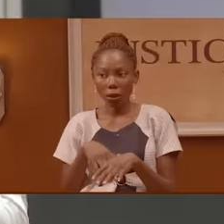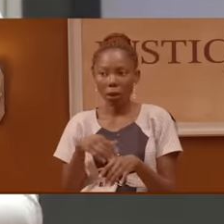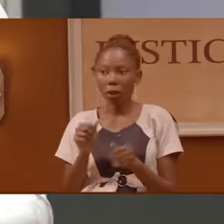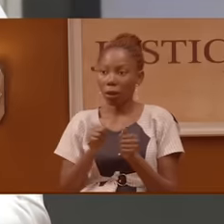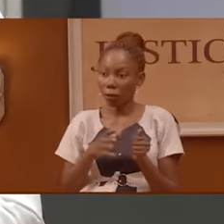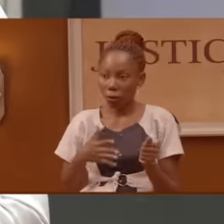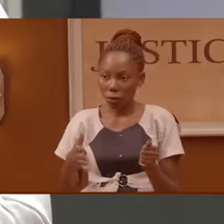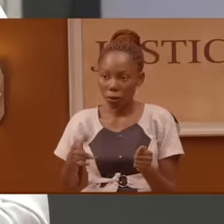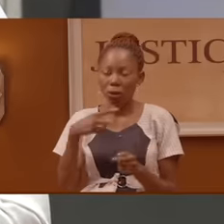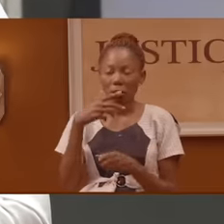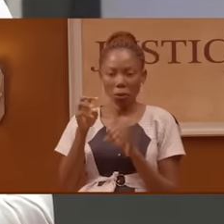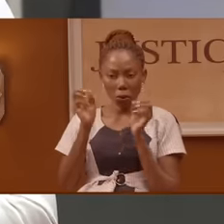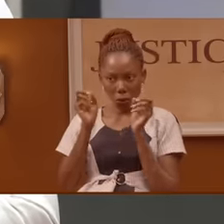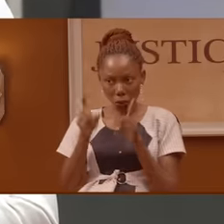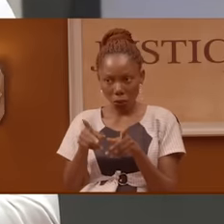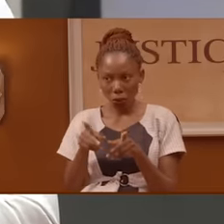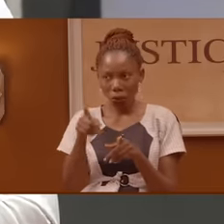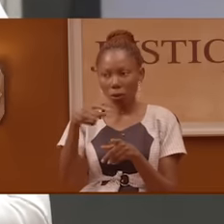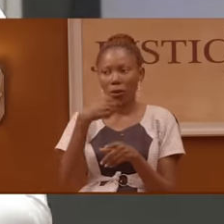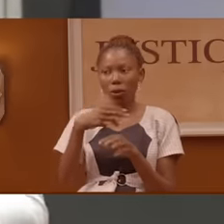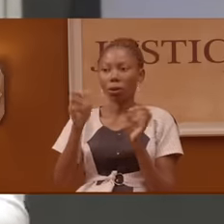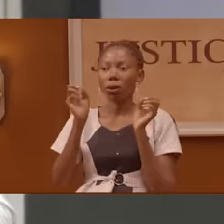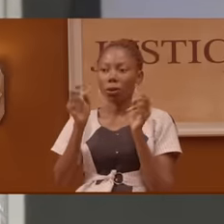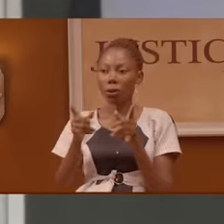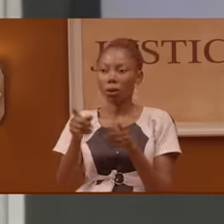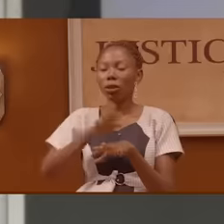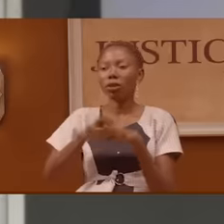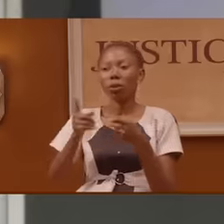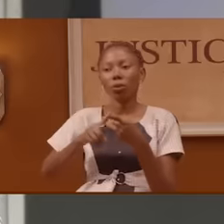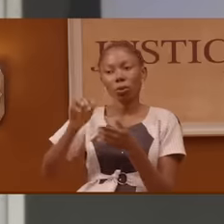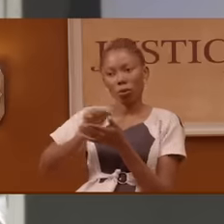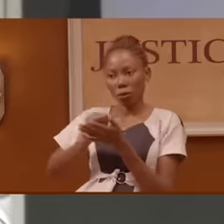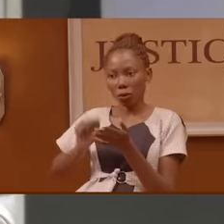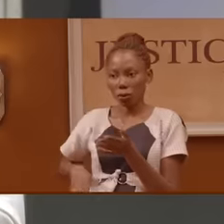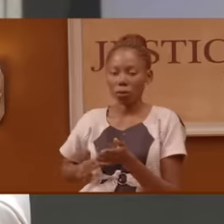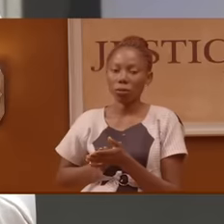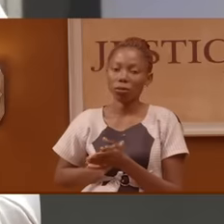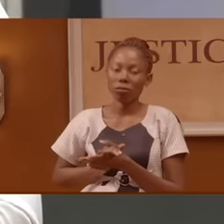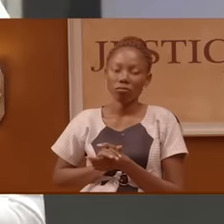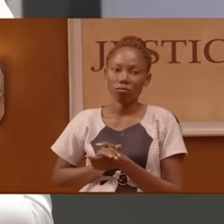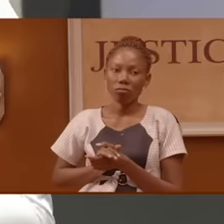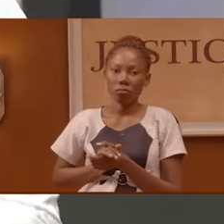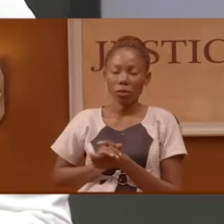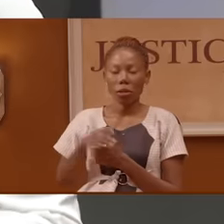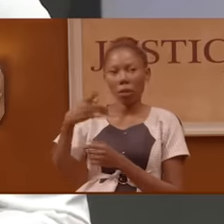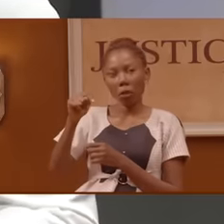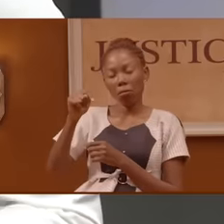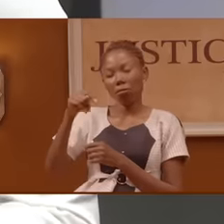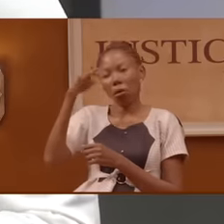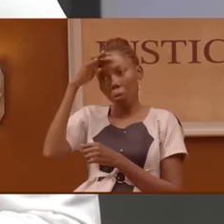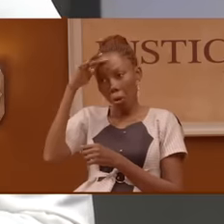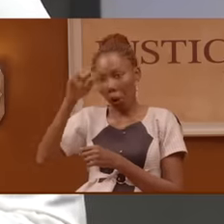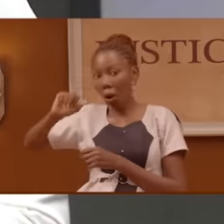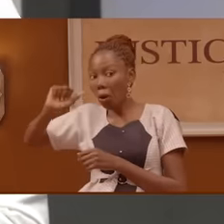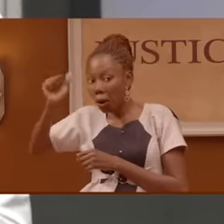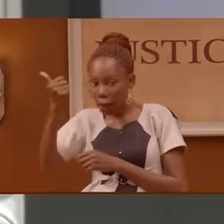me and my child. I said, yes, I agreed that I don't want to abort my child in the first place. So he followed me